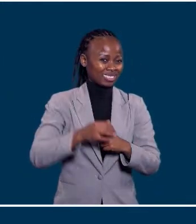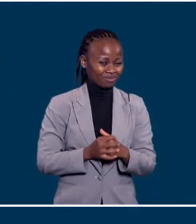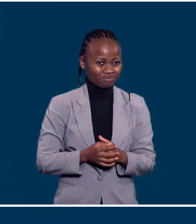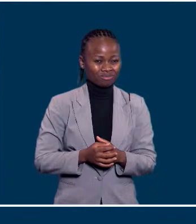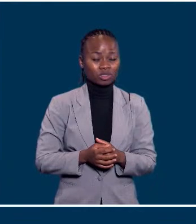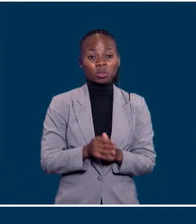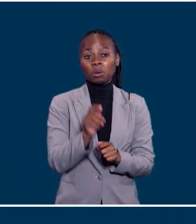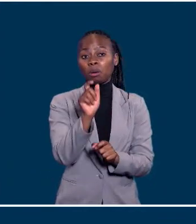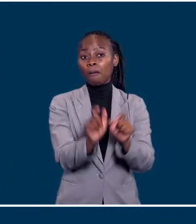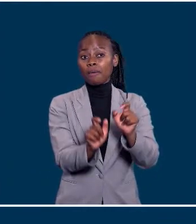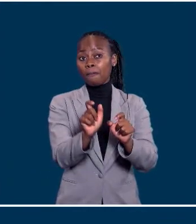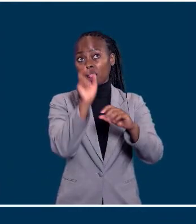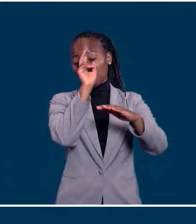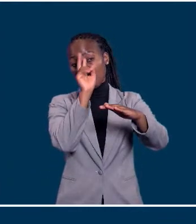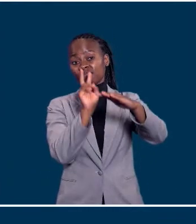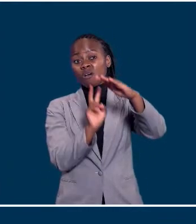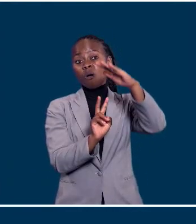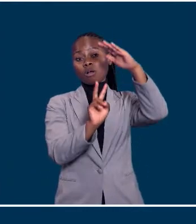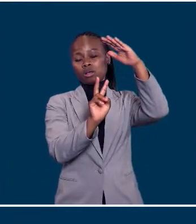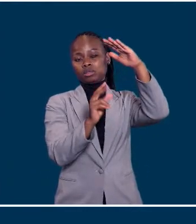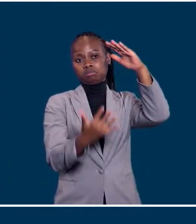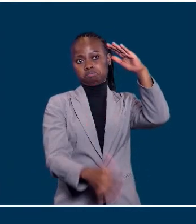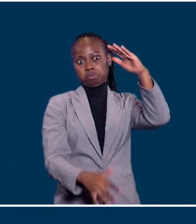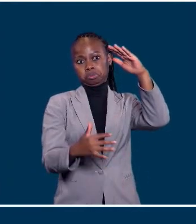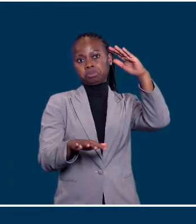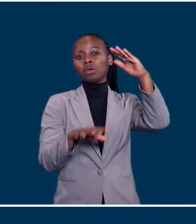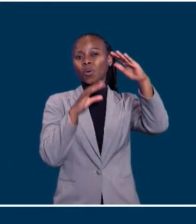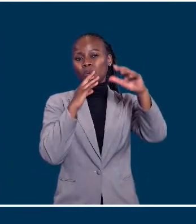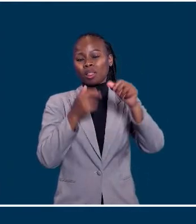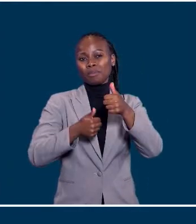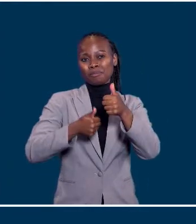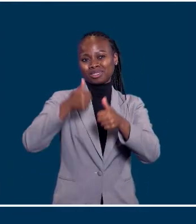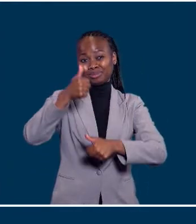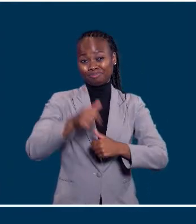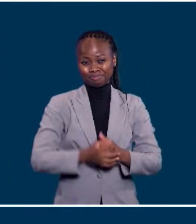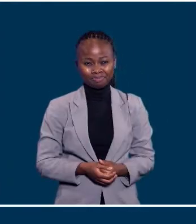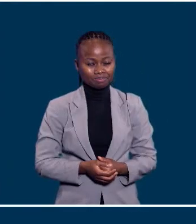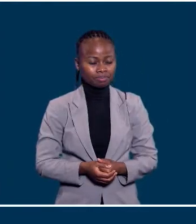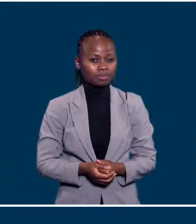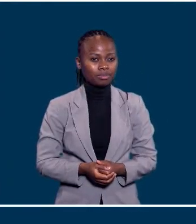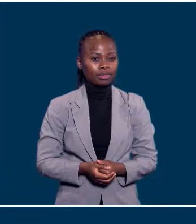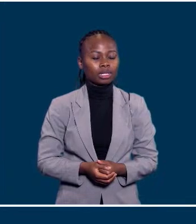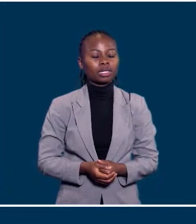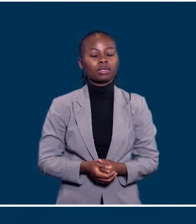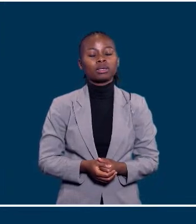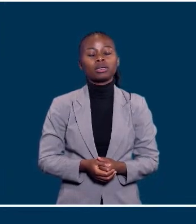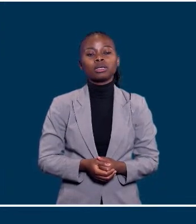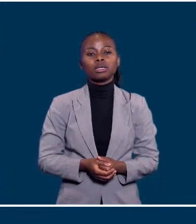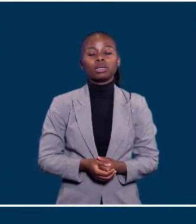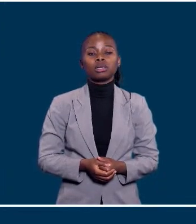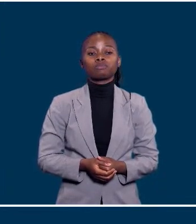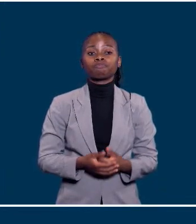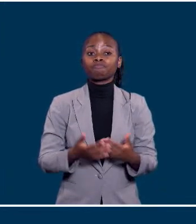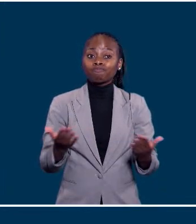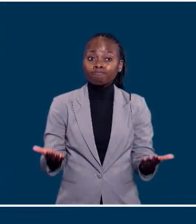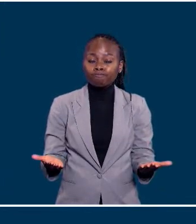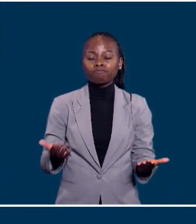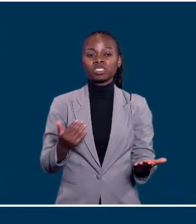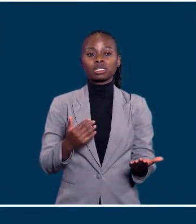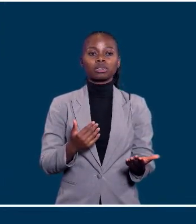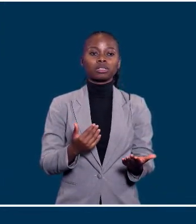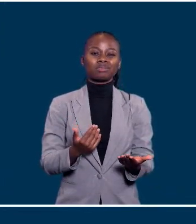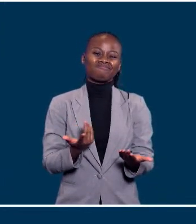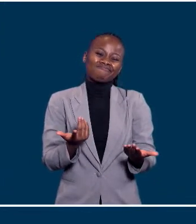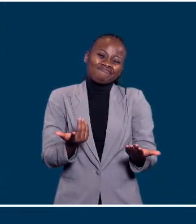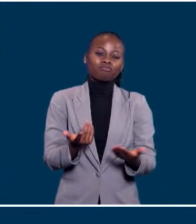concerned about how confident they would be about the medium-term forecast. And part of the reason for that is just simply that